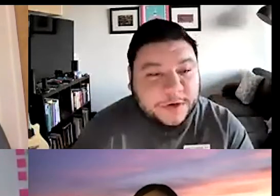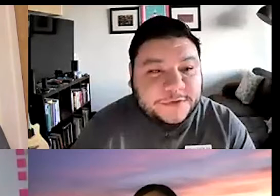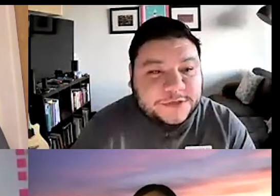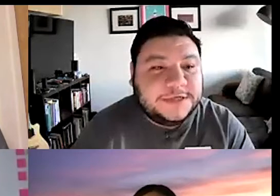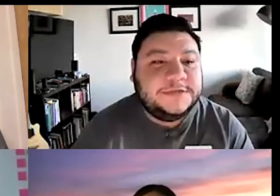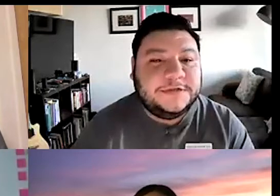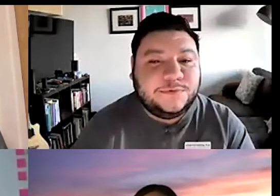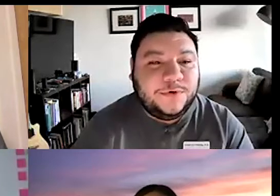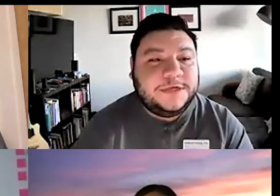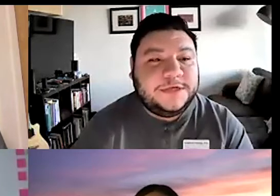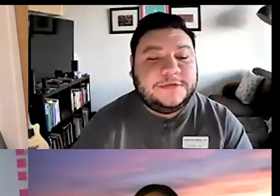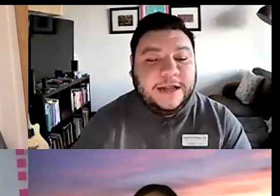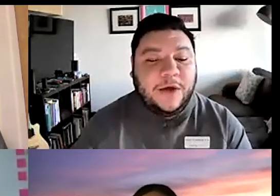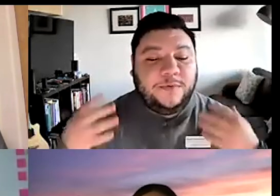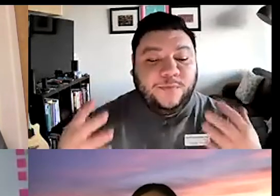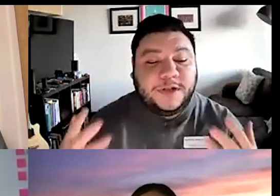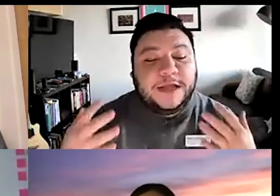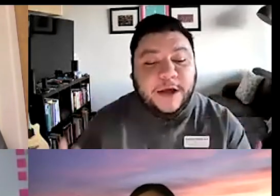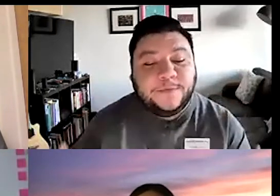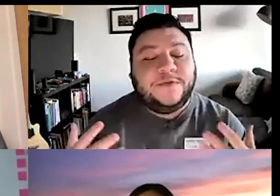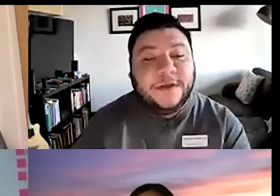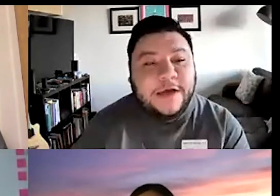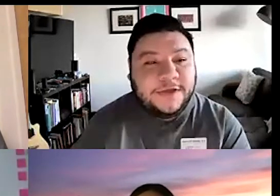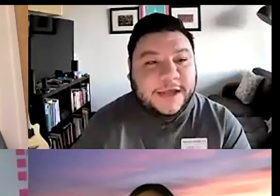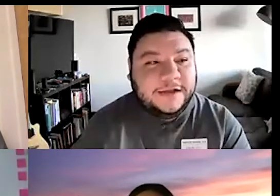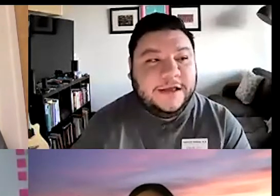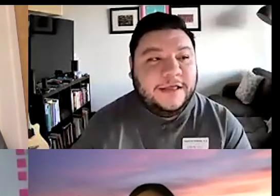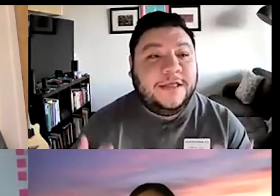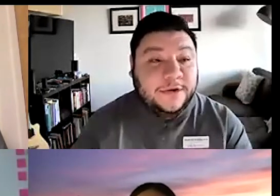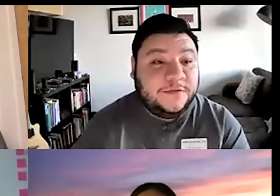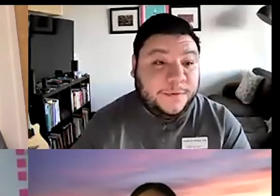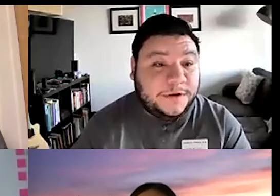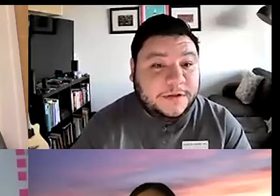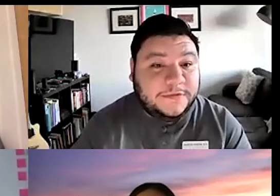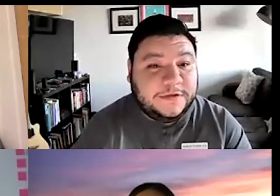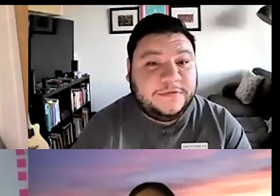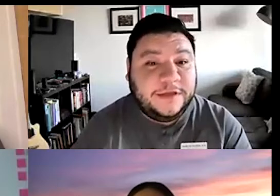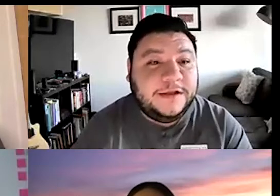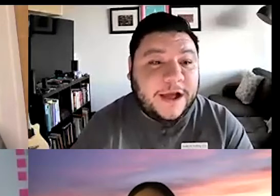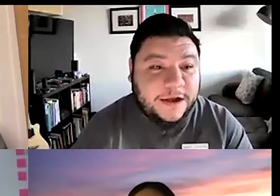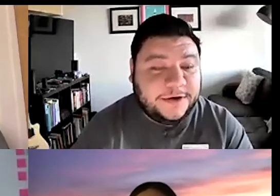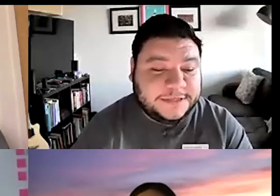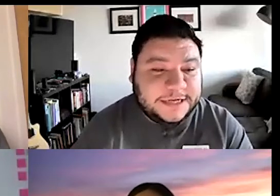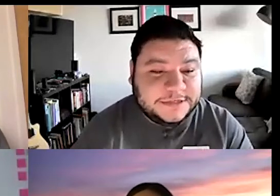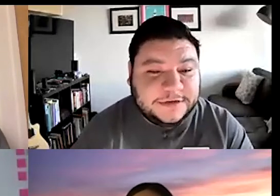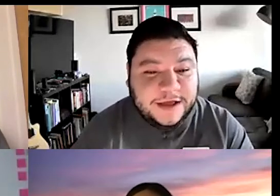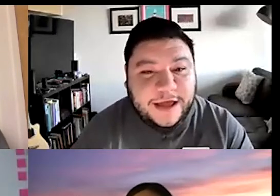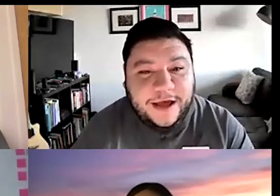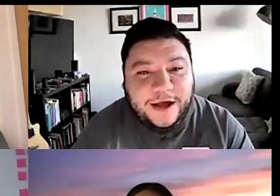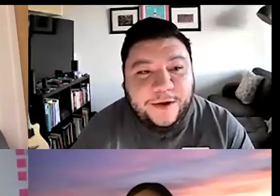join fraternities and sororities, and how it really helps to navigate their experiences in higher